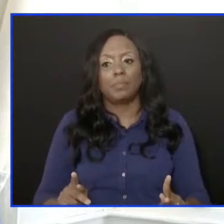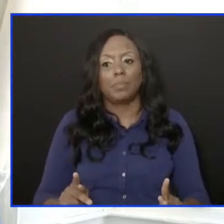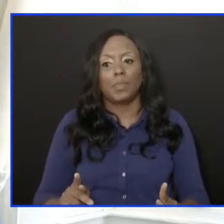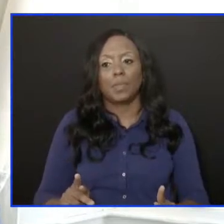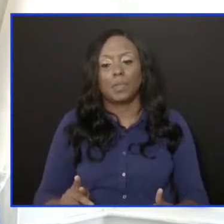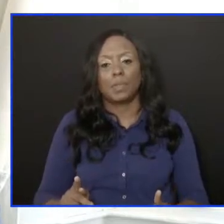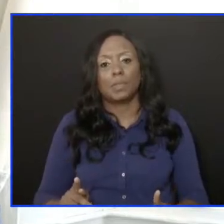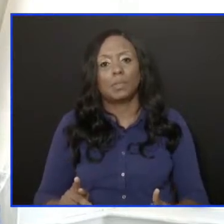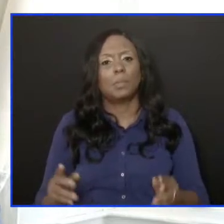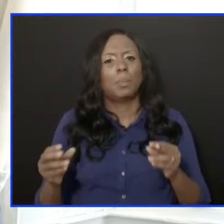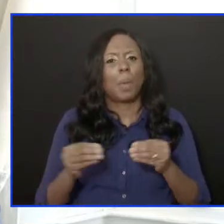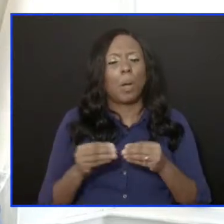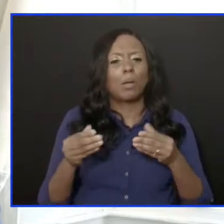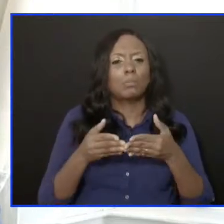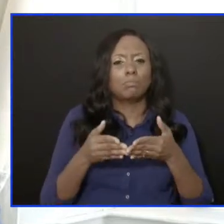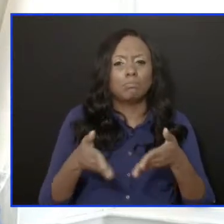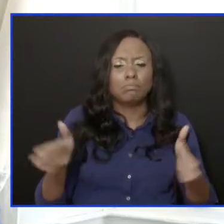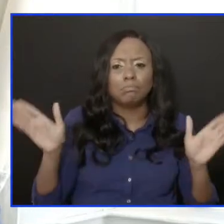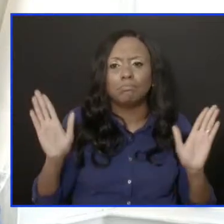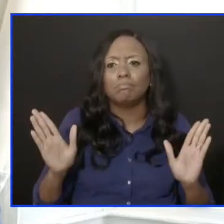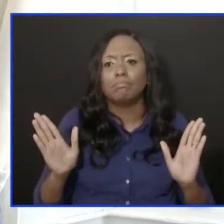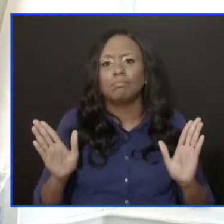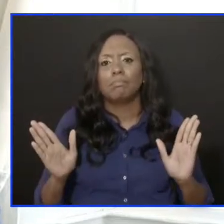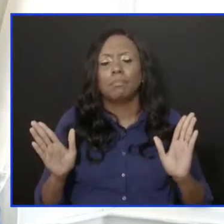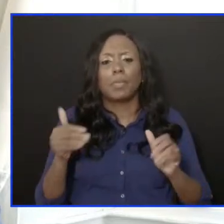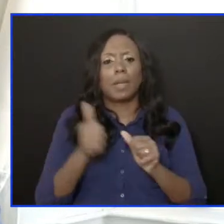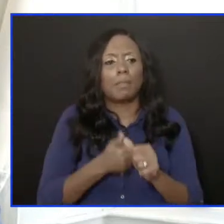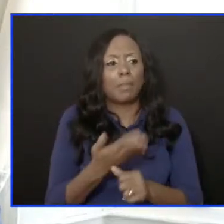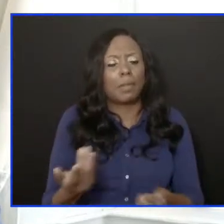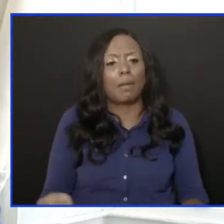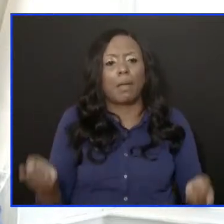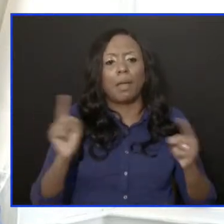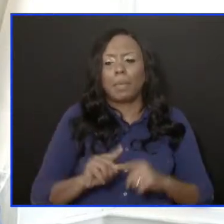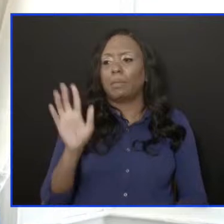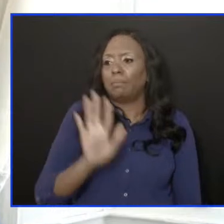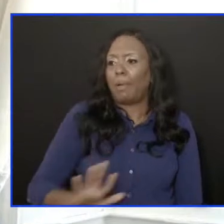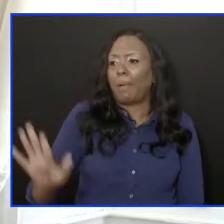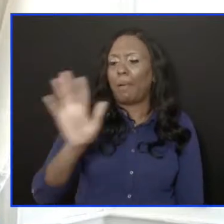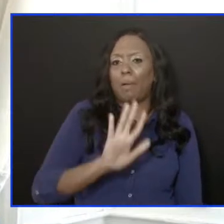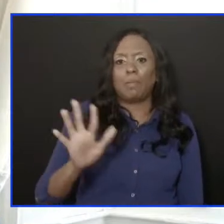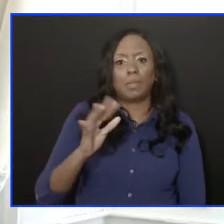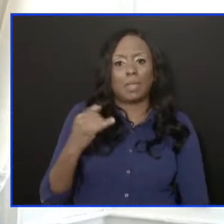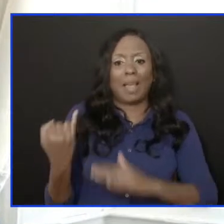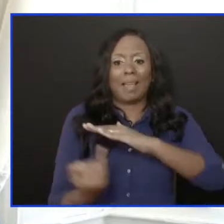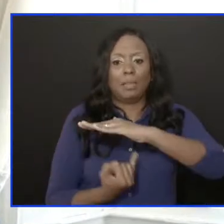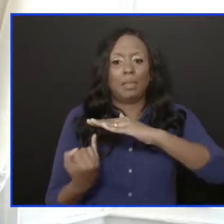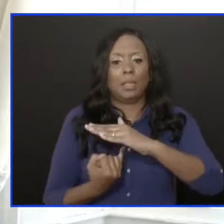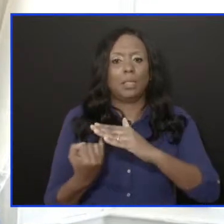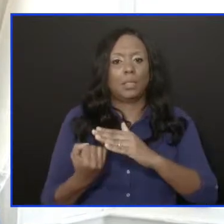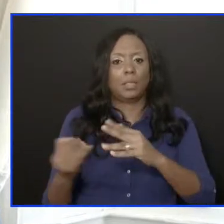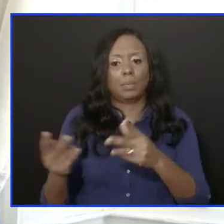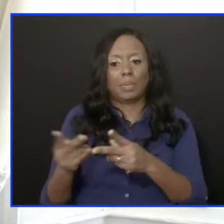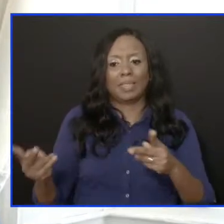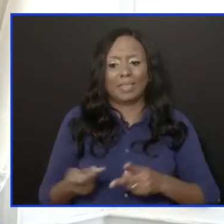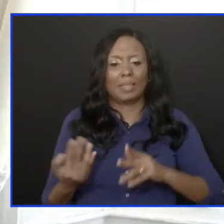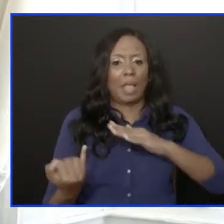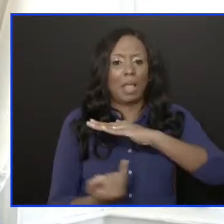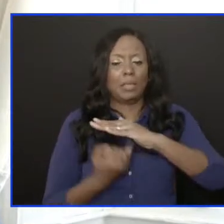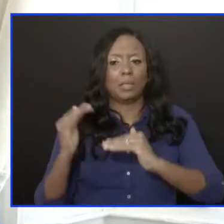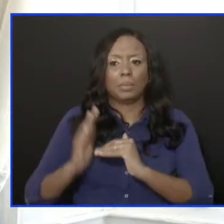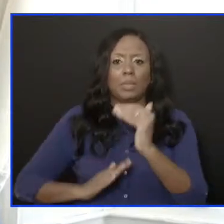broader prospect of what's going on across the facilities. As I always do, I like to first start